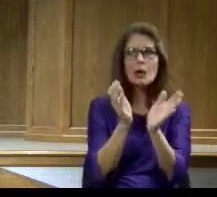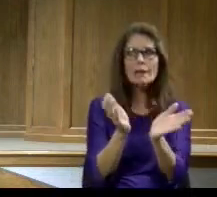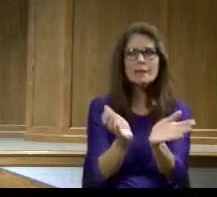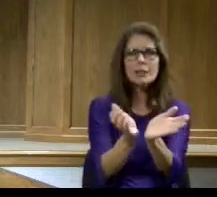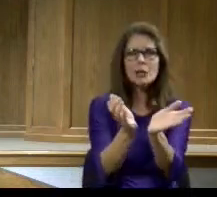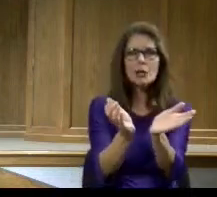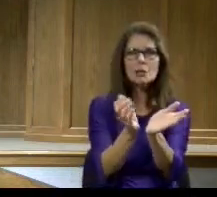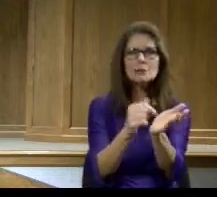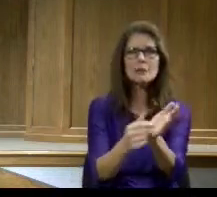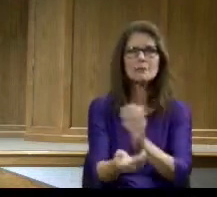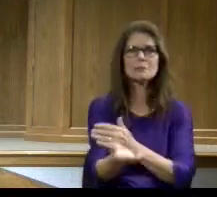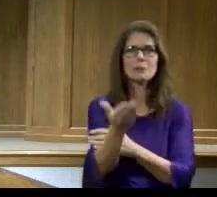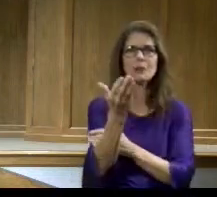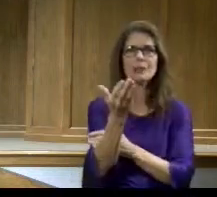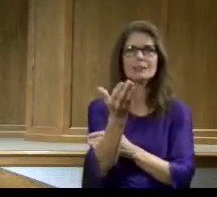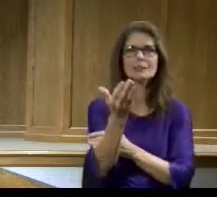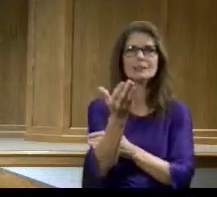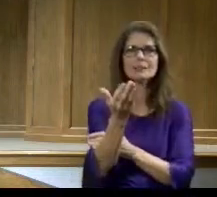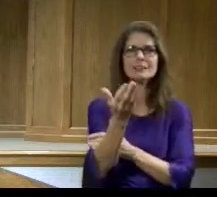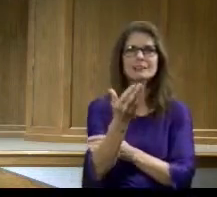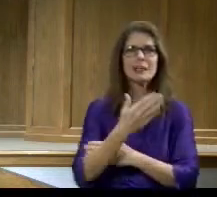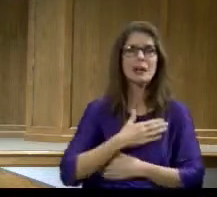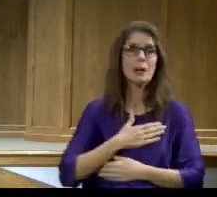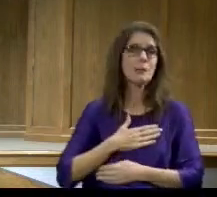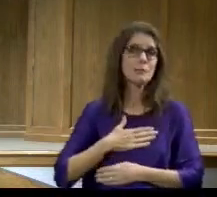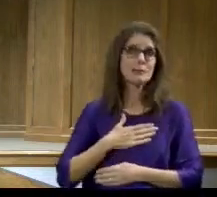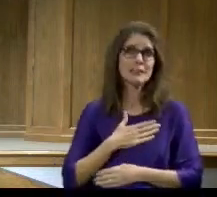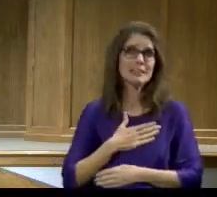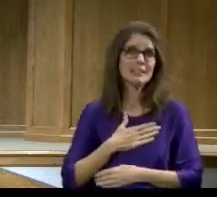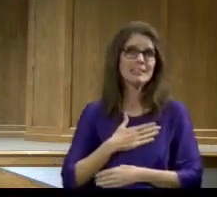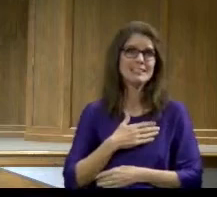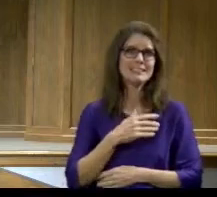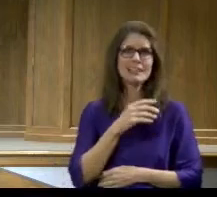Please do not give up.